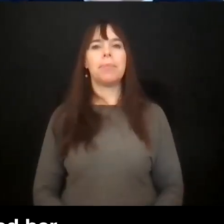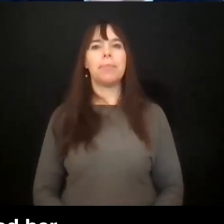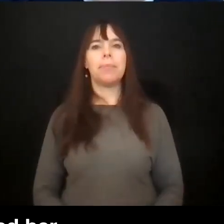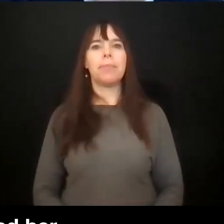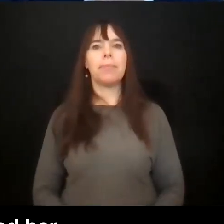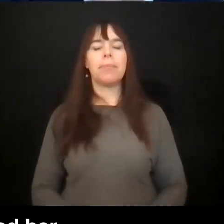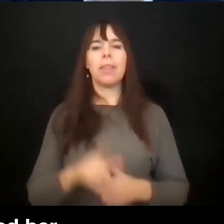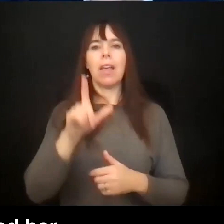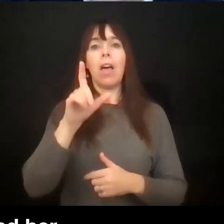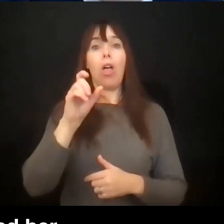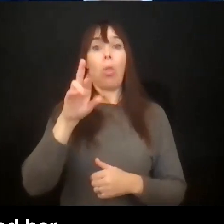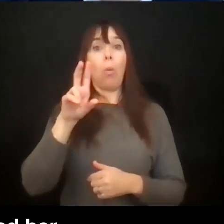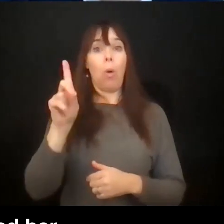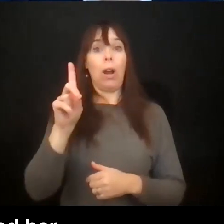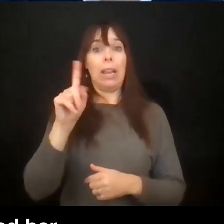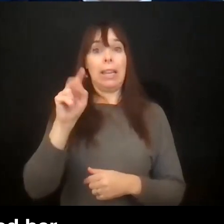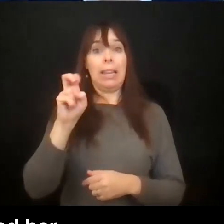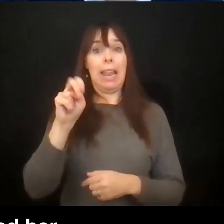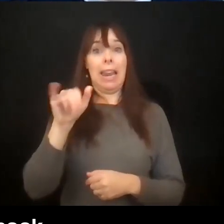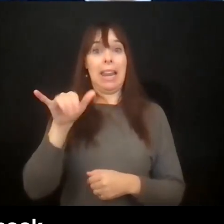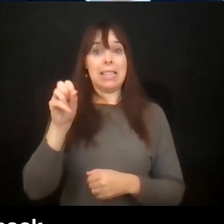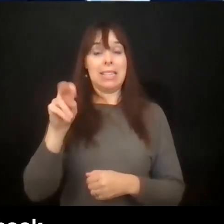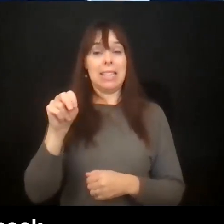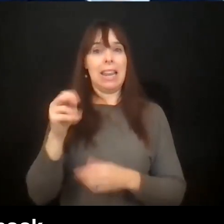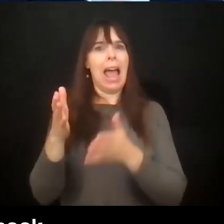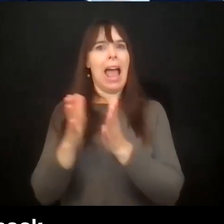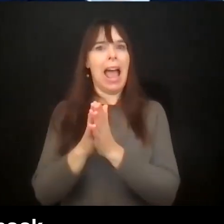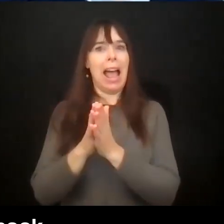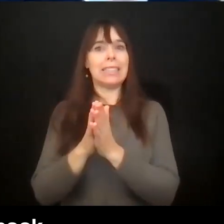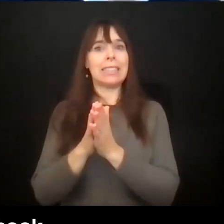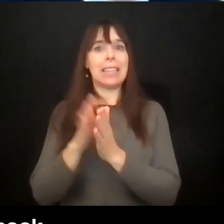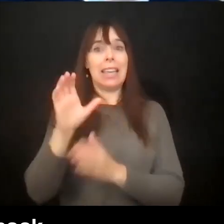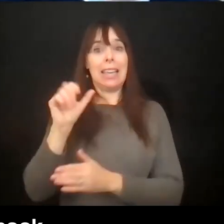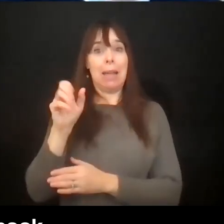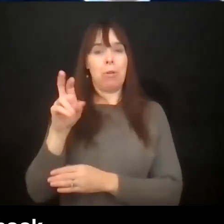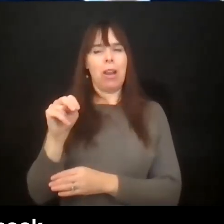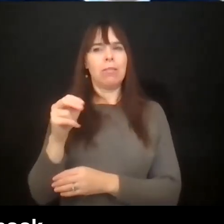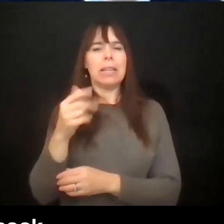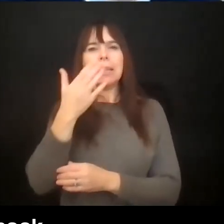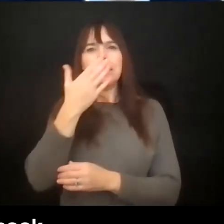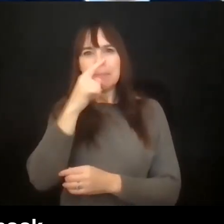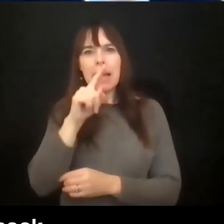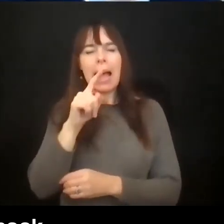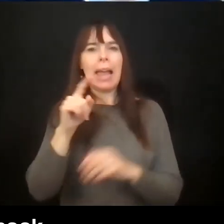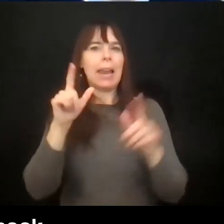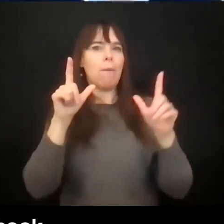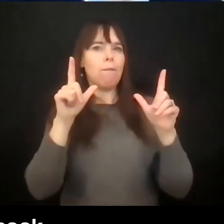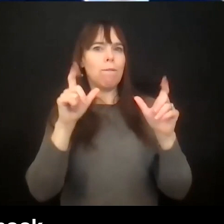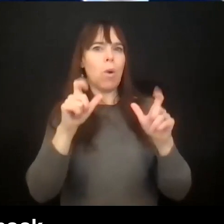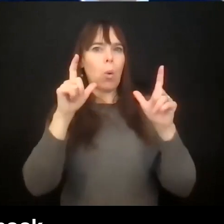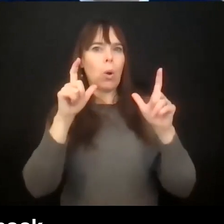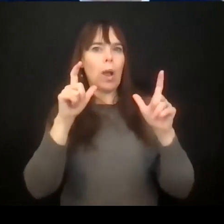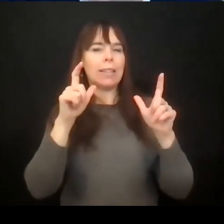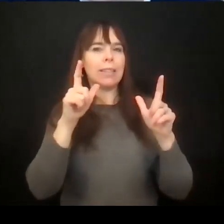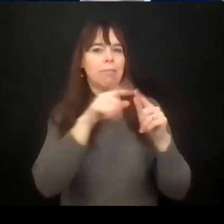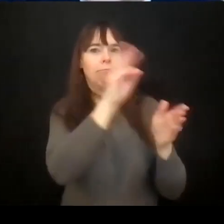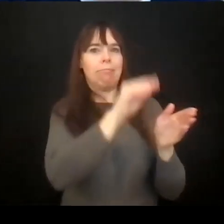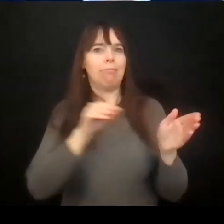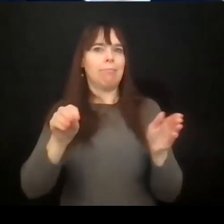Lord Tennyson had asked her to photograph for his